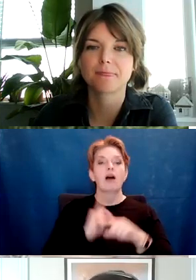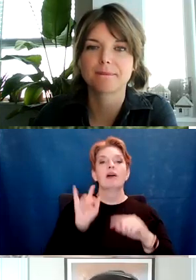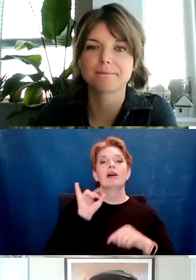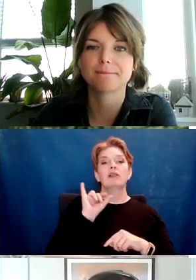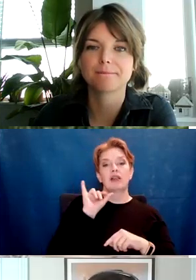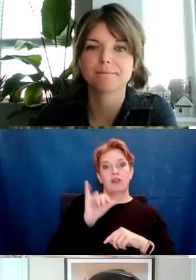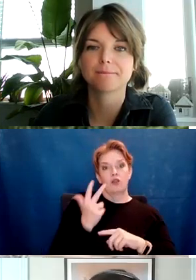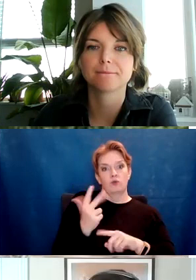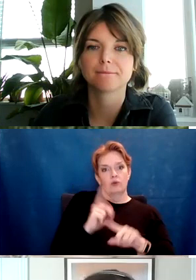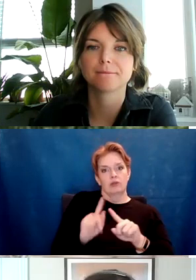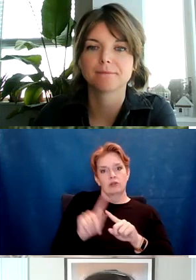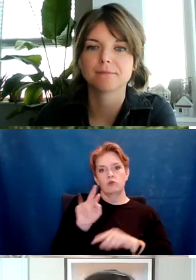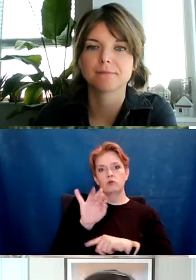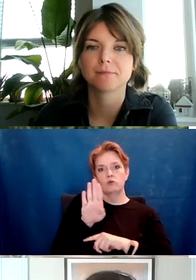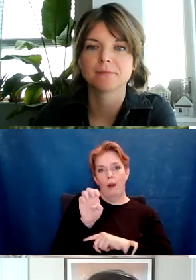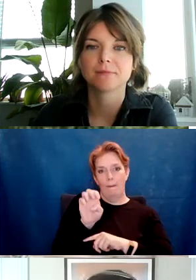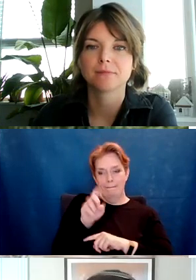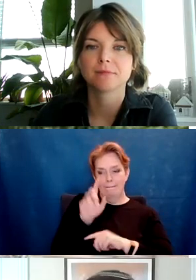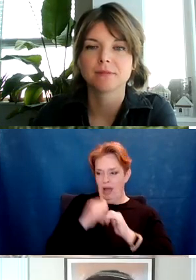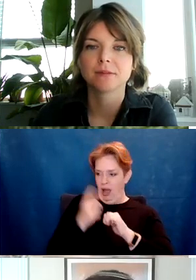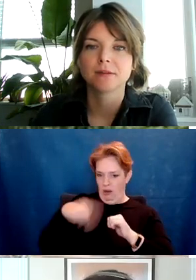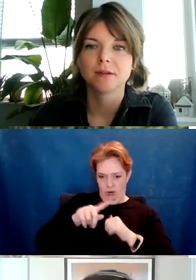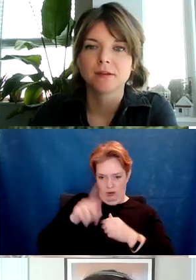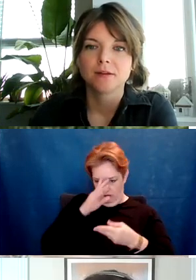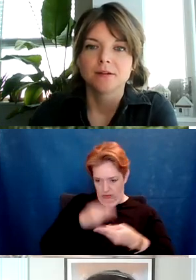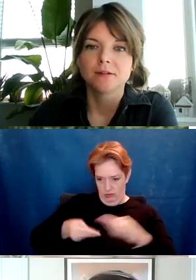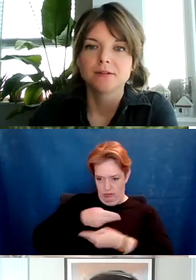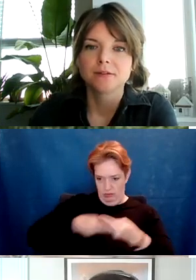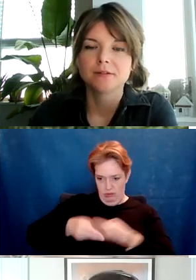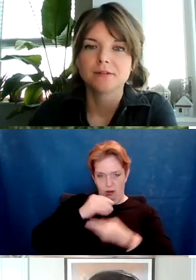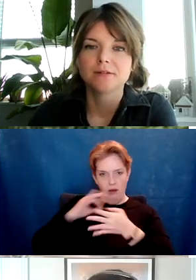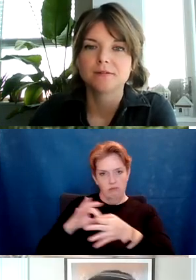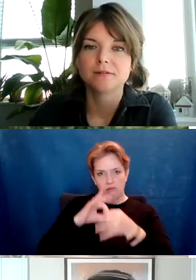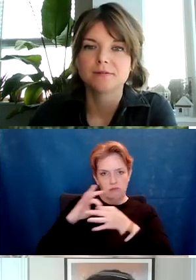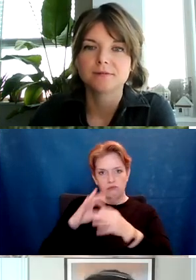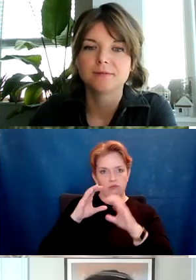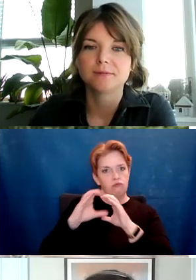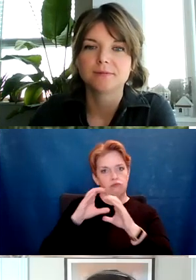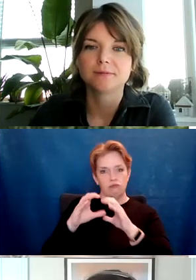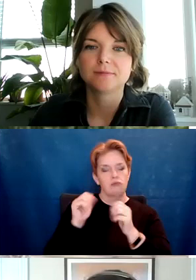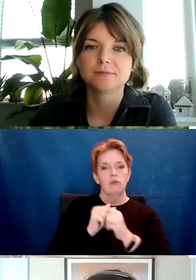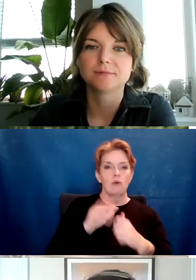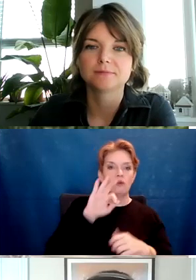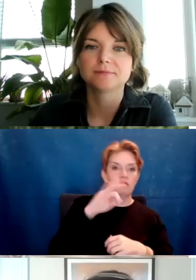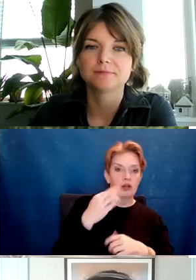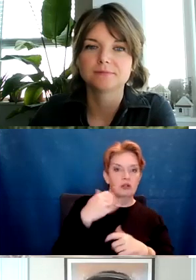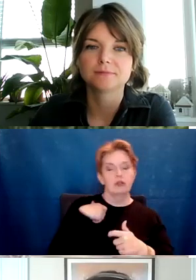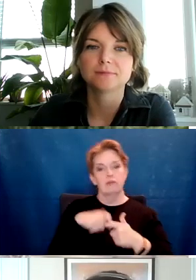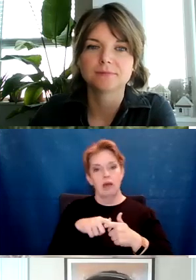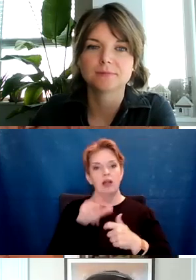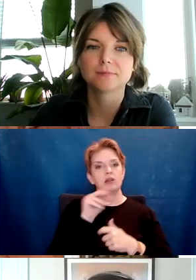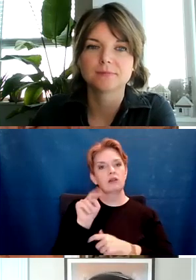a vital role in establishing trade and communication links among the French, the Spanish, and the native people of the